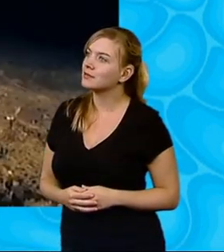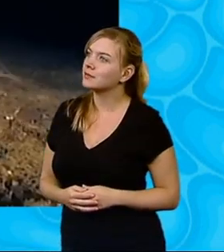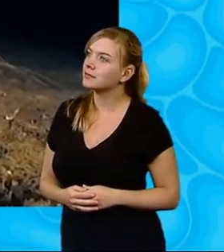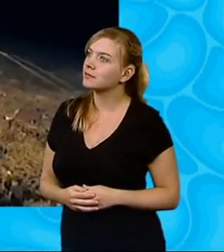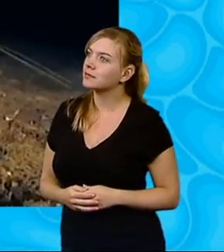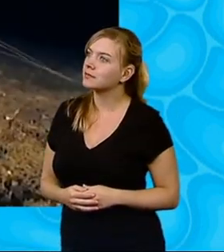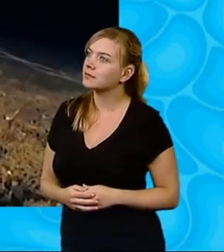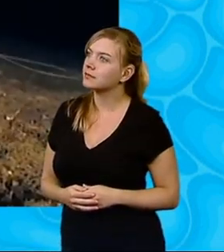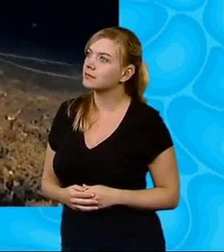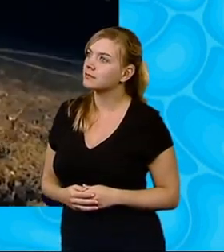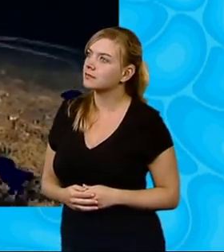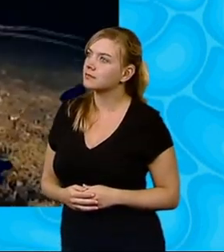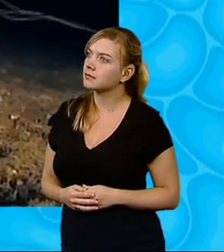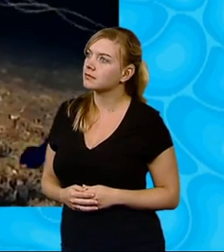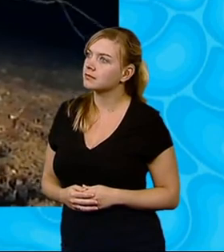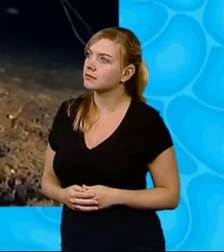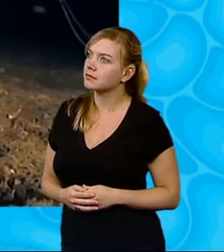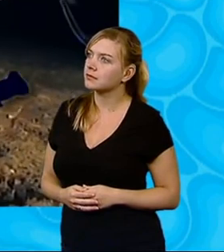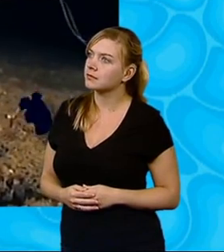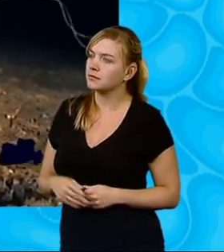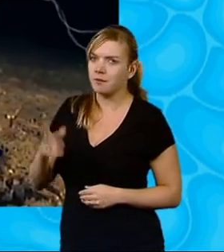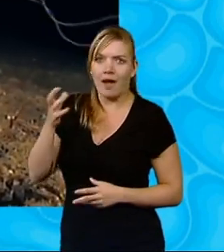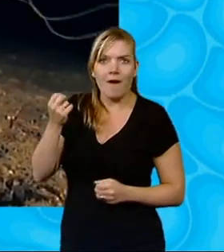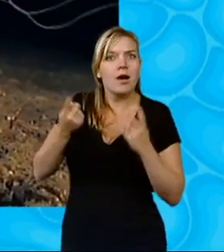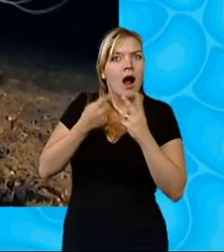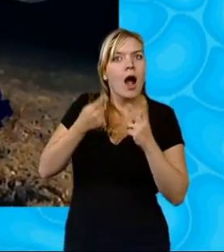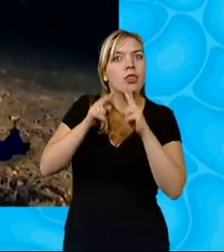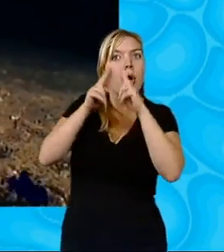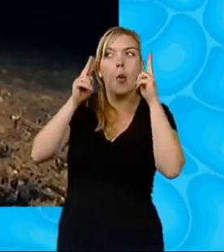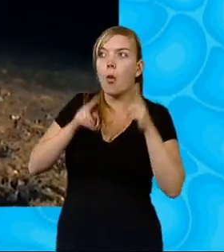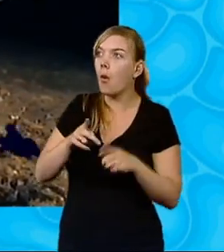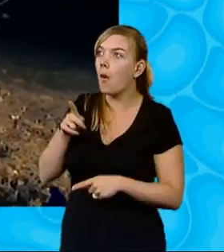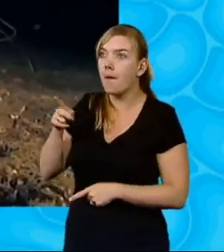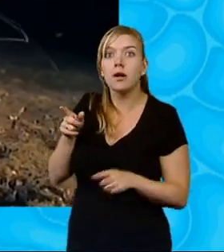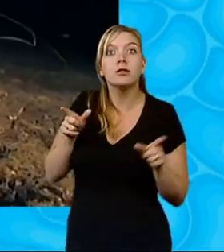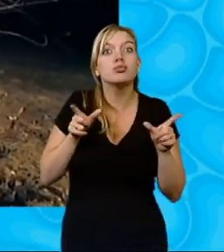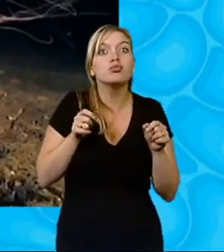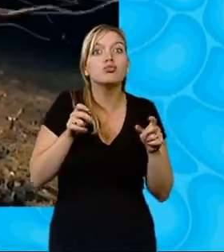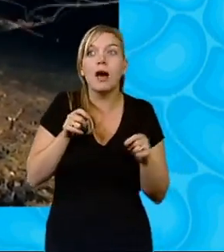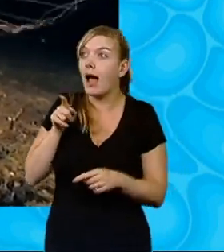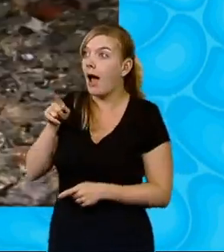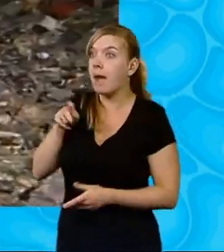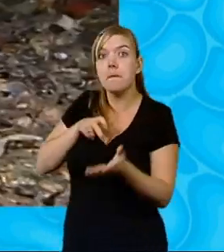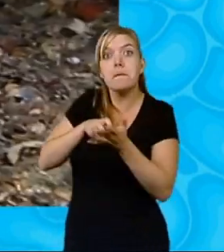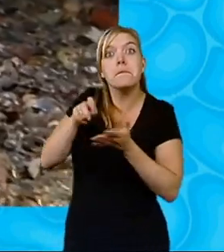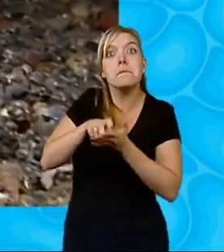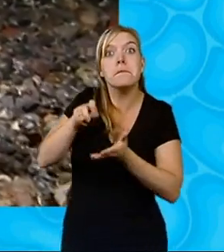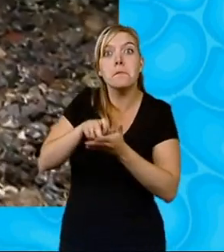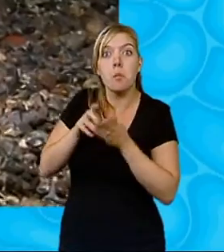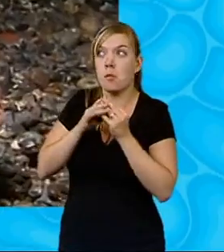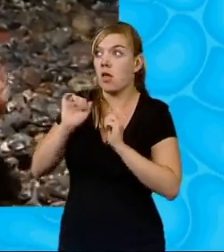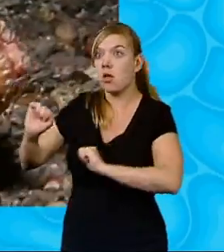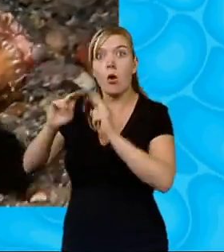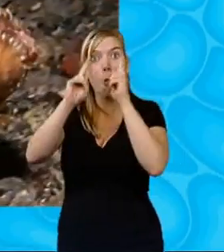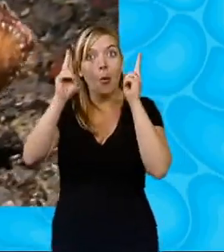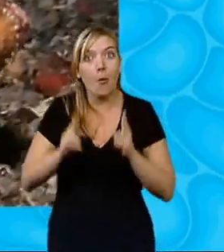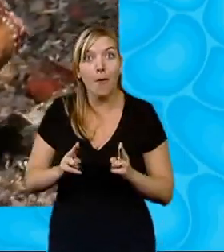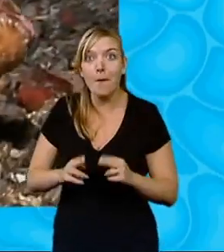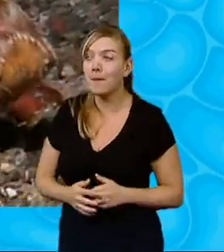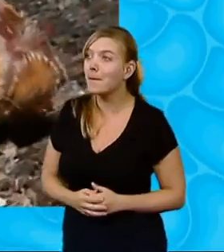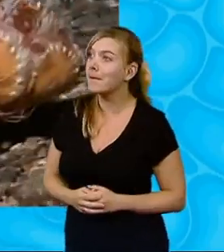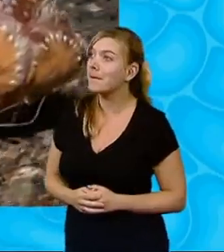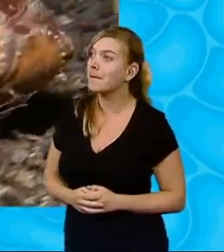There are all sorts of other homes in the ocean. This hermit crab is going out for a walk, and he's taking his house with him.